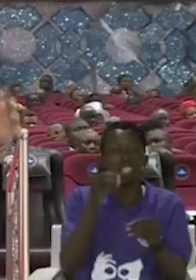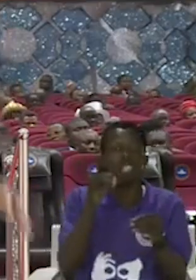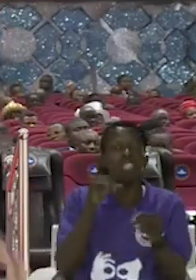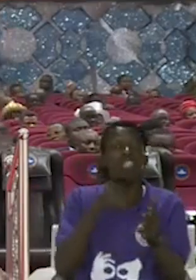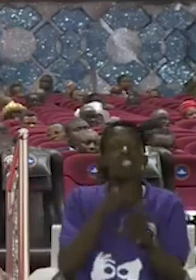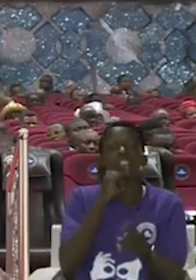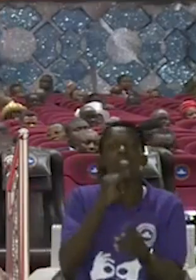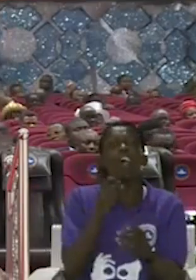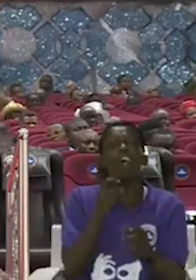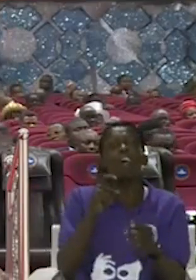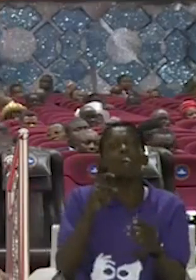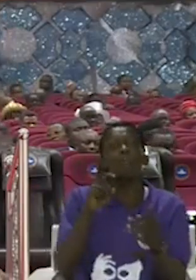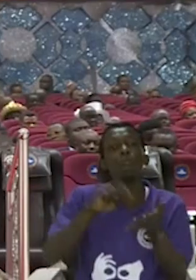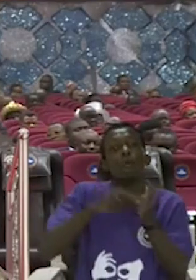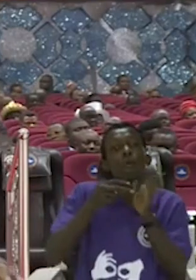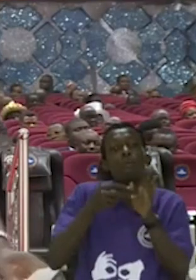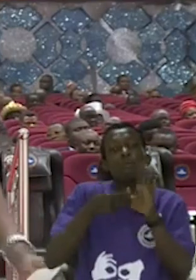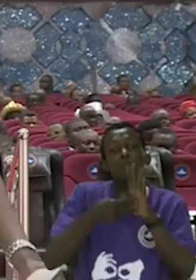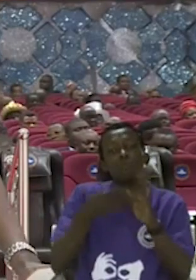tithe.